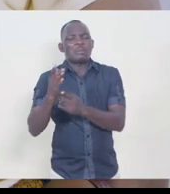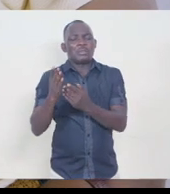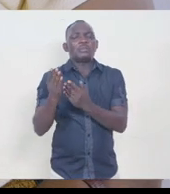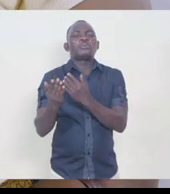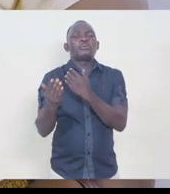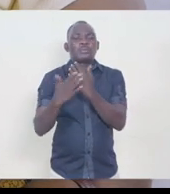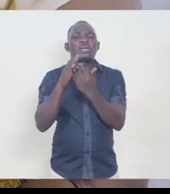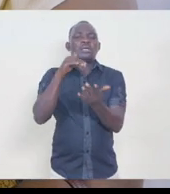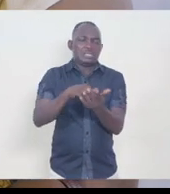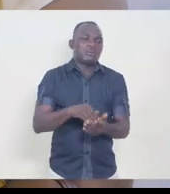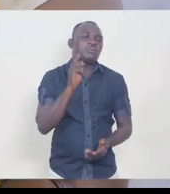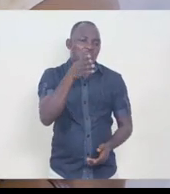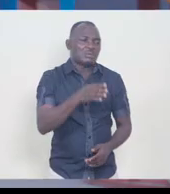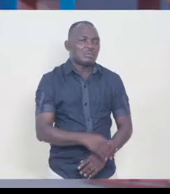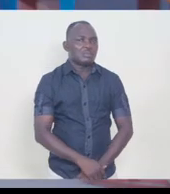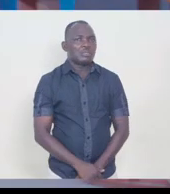grace.